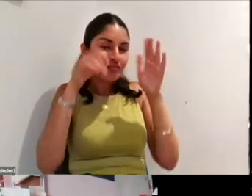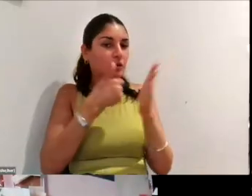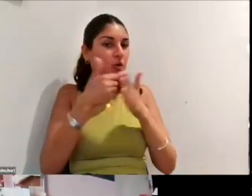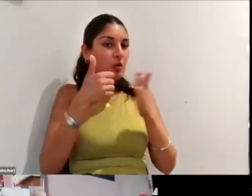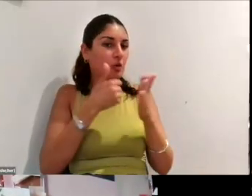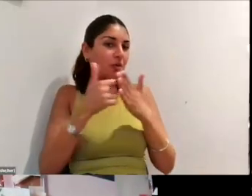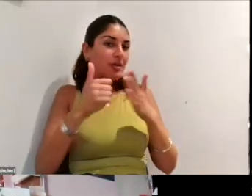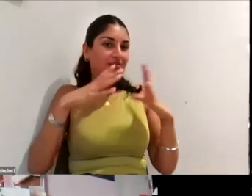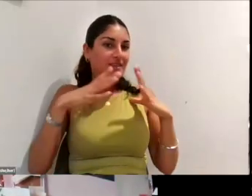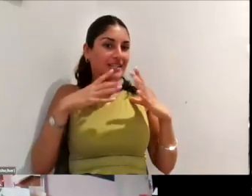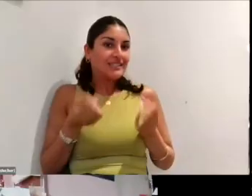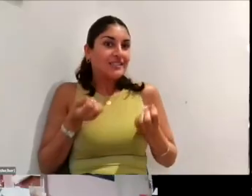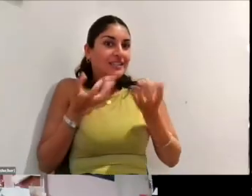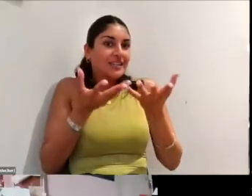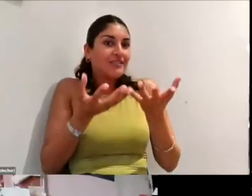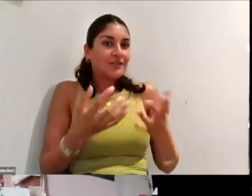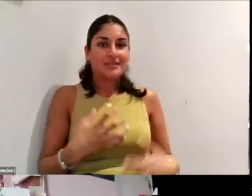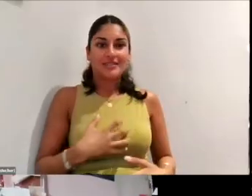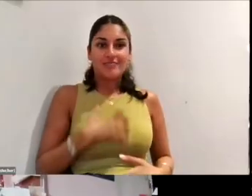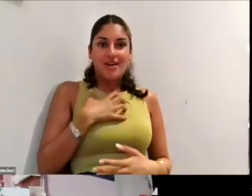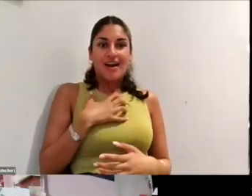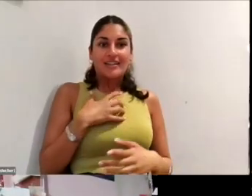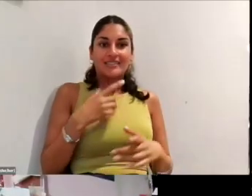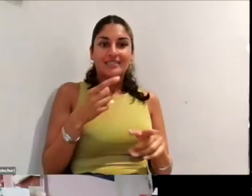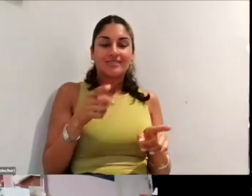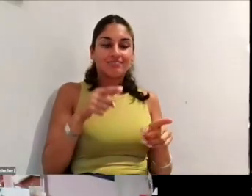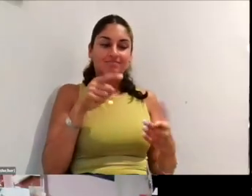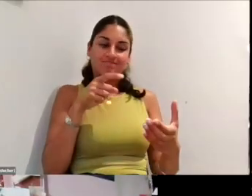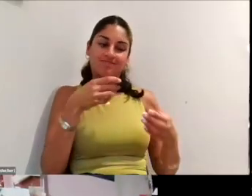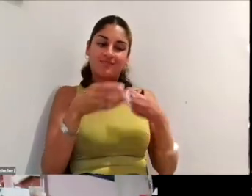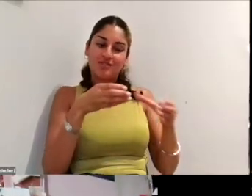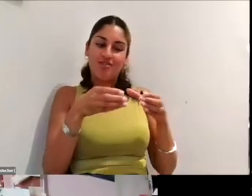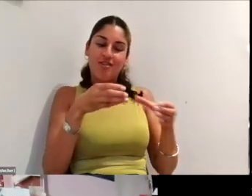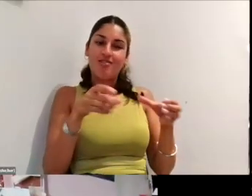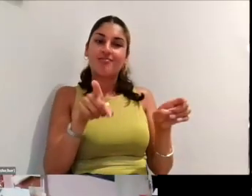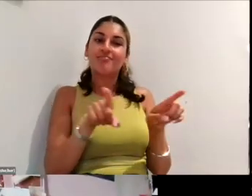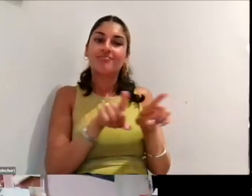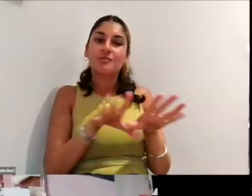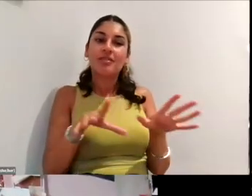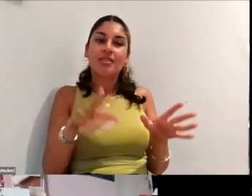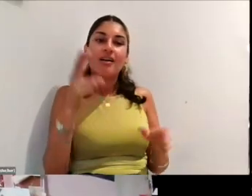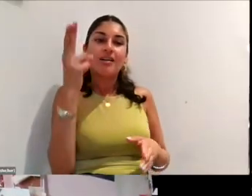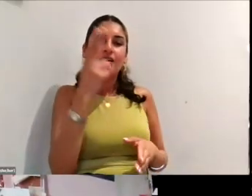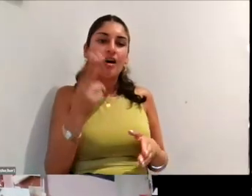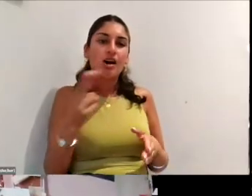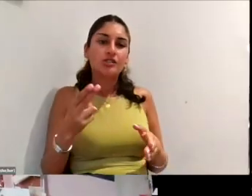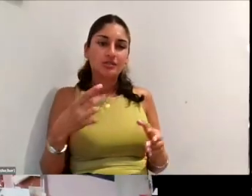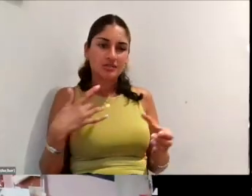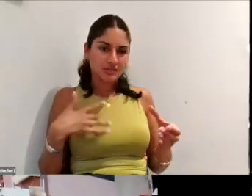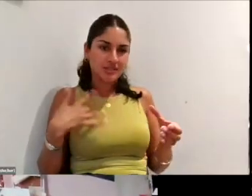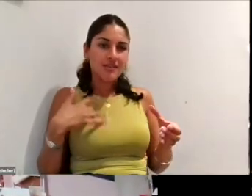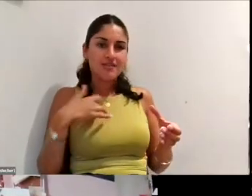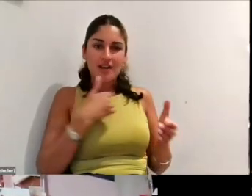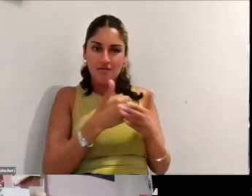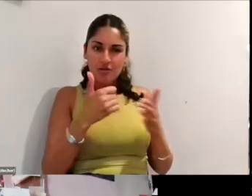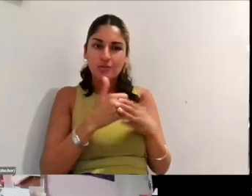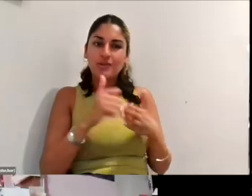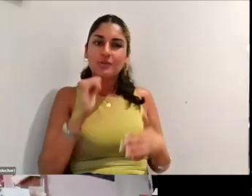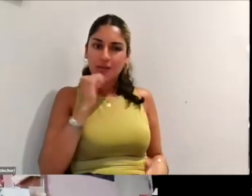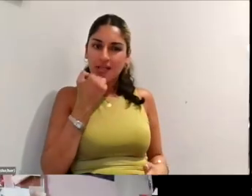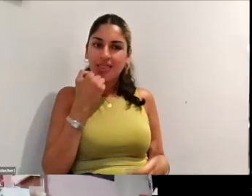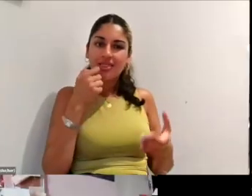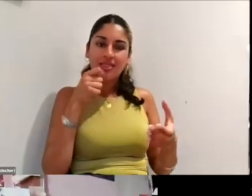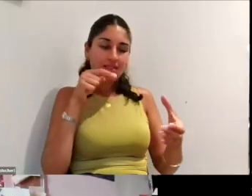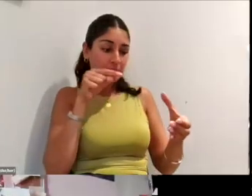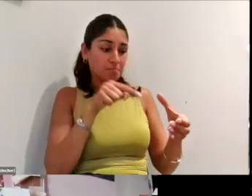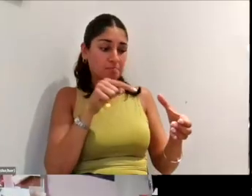you a surprise. Like a cartoon, she'll always survive. Has trouble with